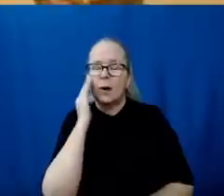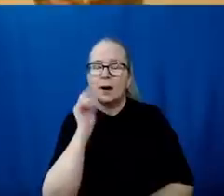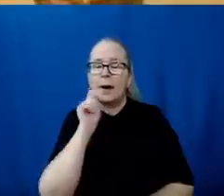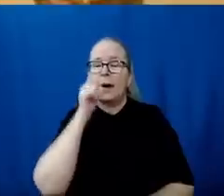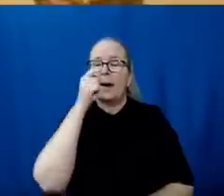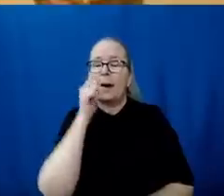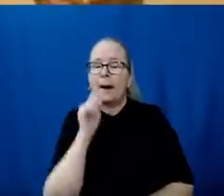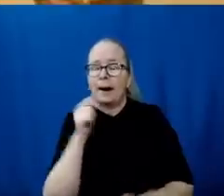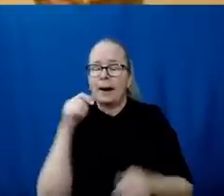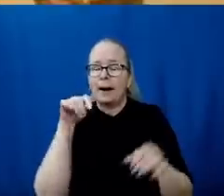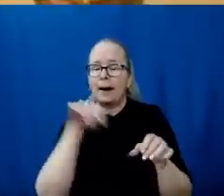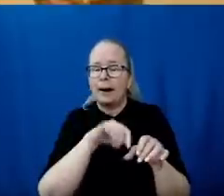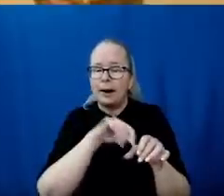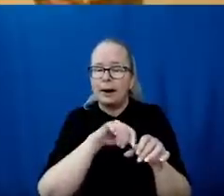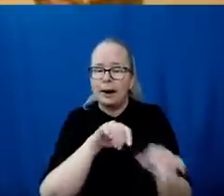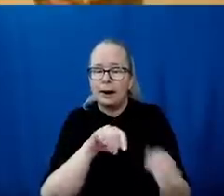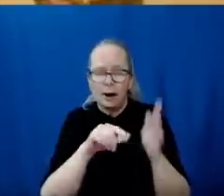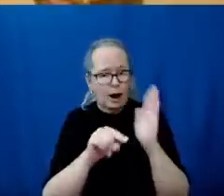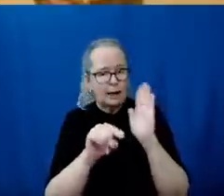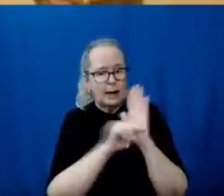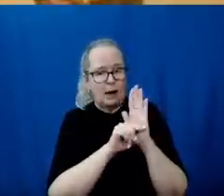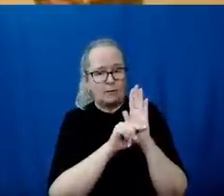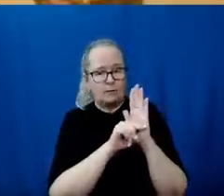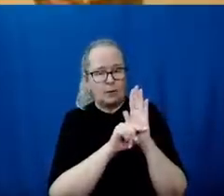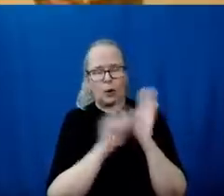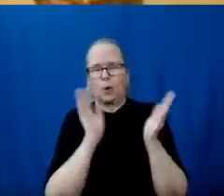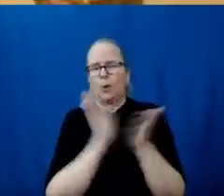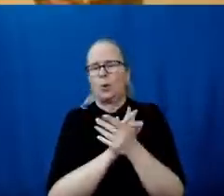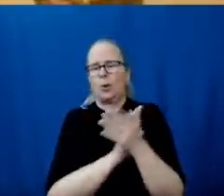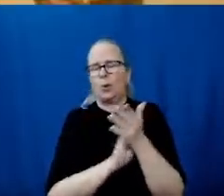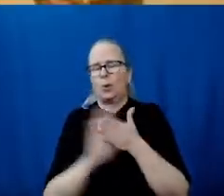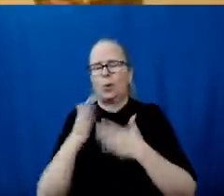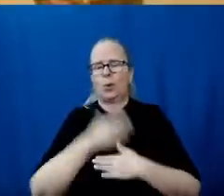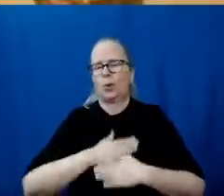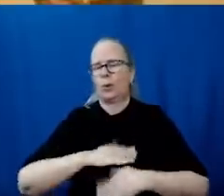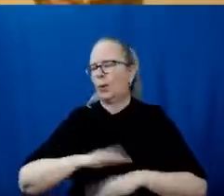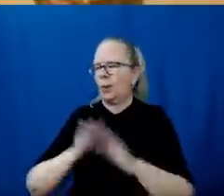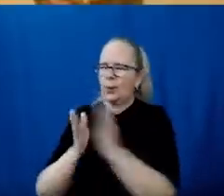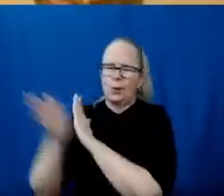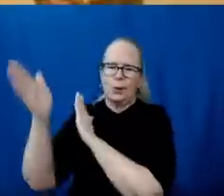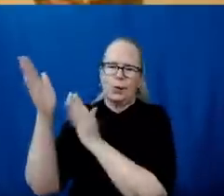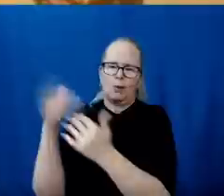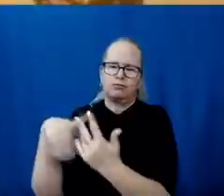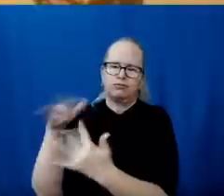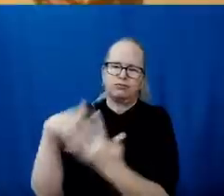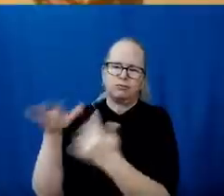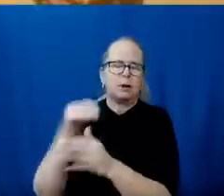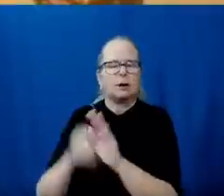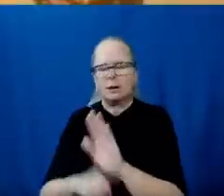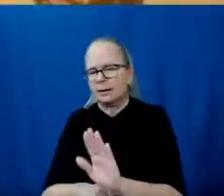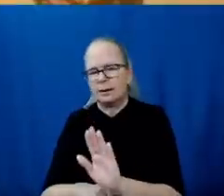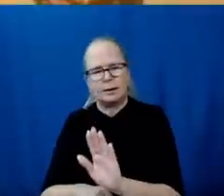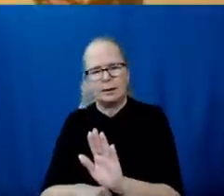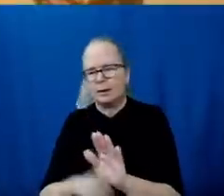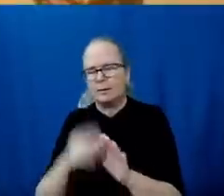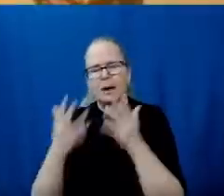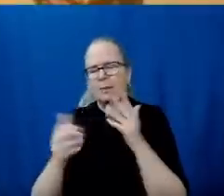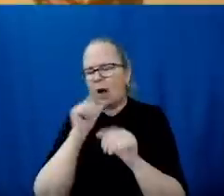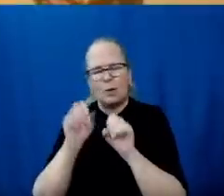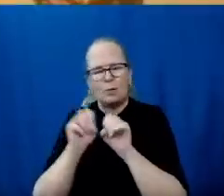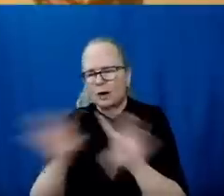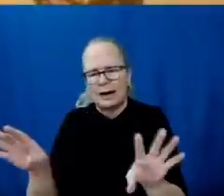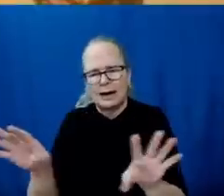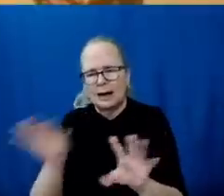you can swab your nose, and if you test negative, then you're okay to go and hang out with others. That means you're likely not